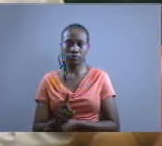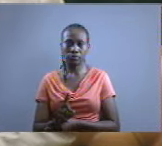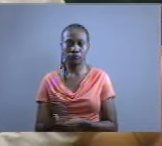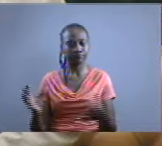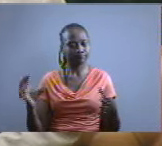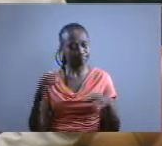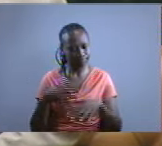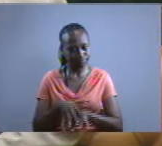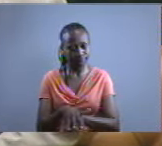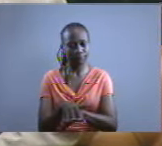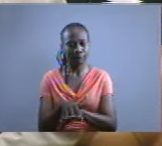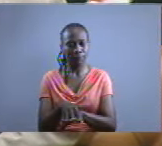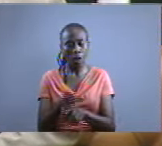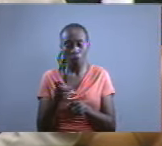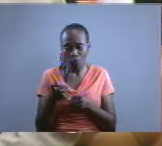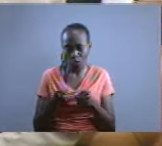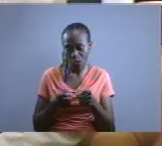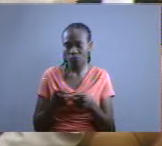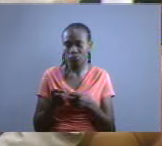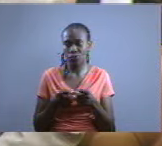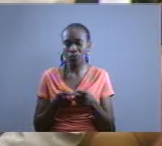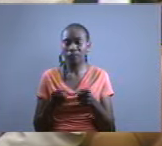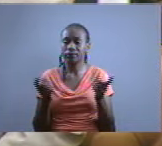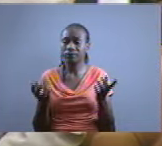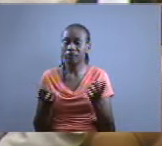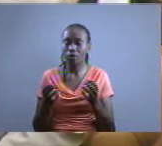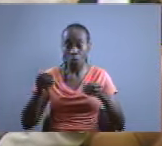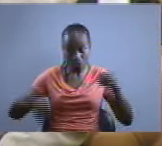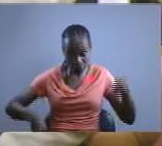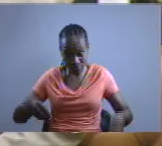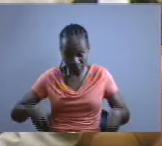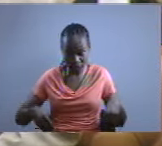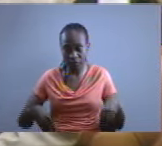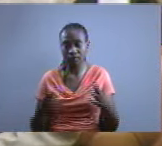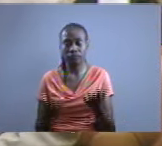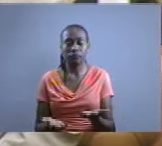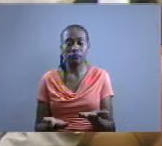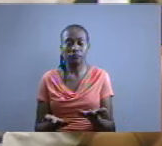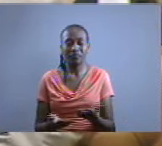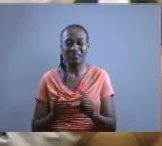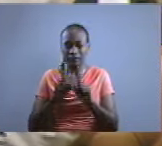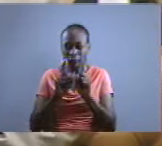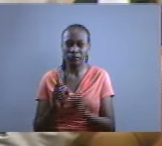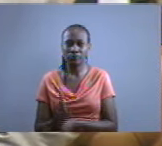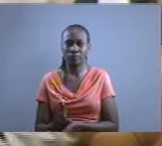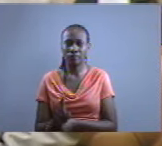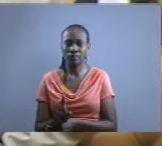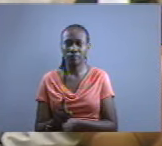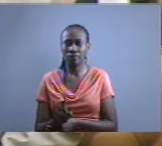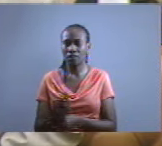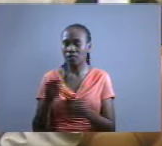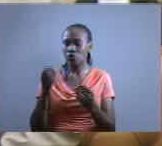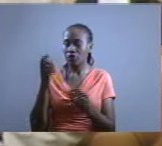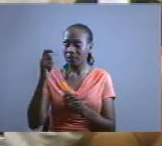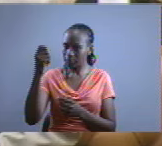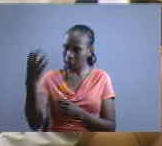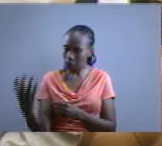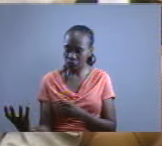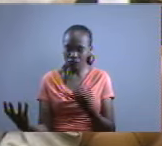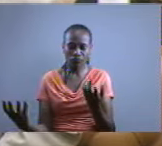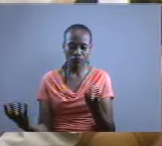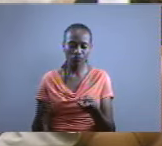implementation of a stricter control to stem out the tide of corruption, especially with regard to the tender,